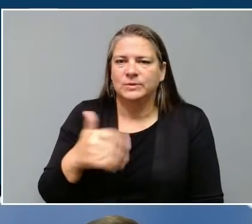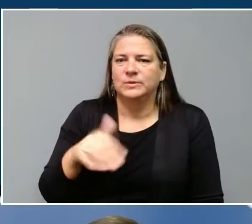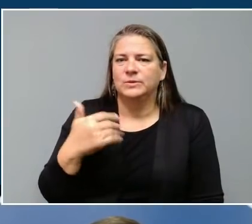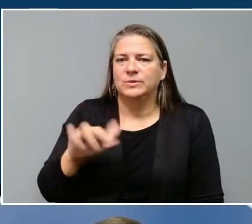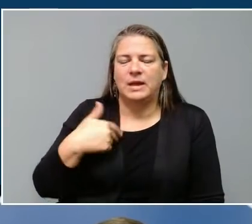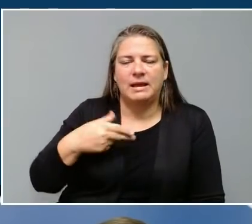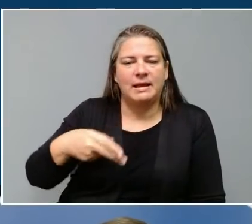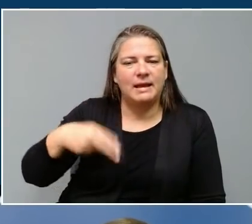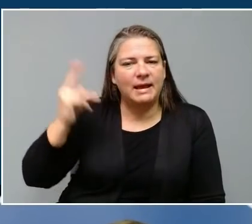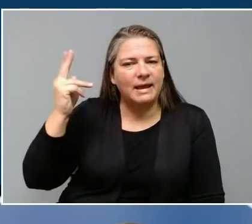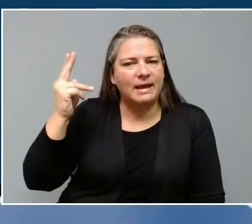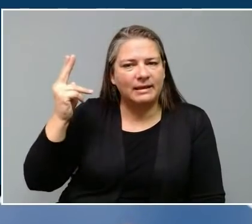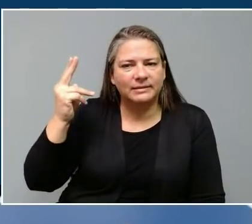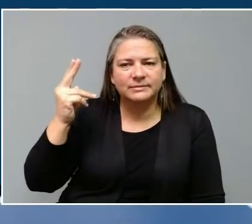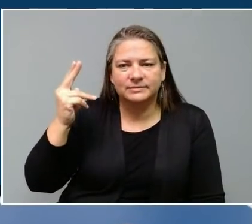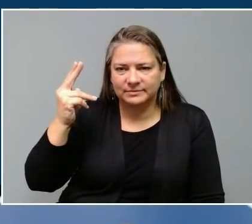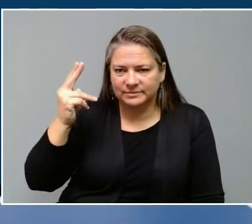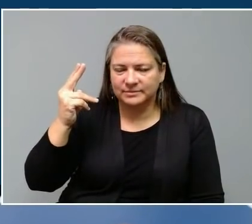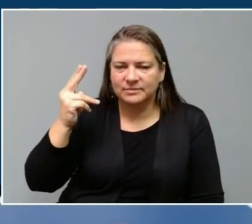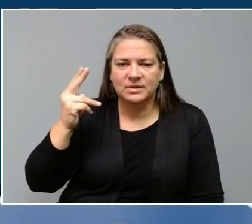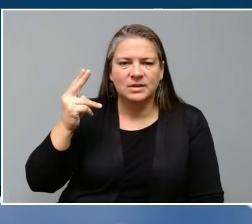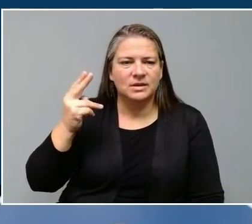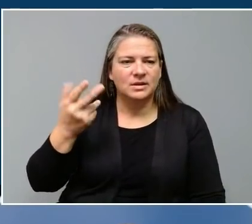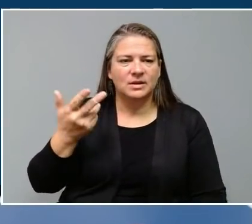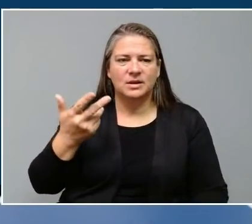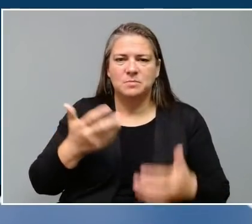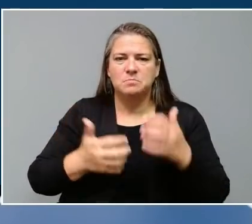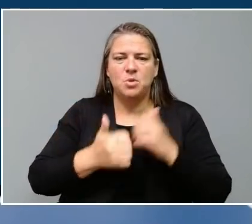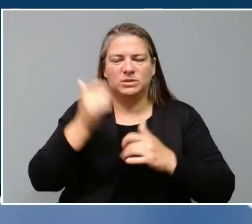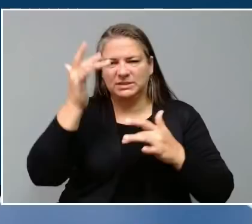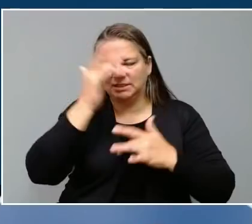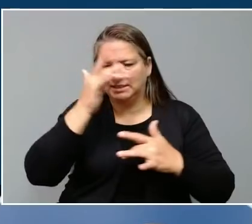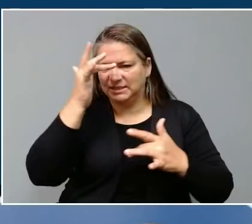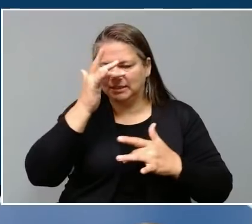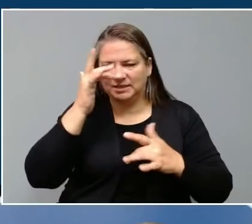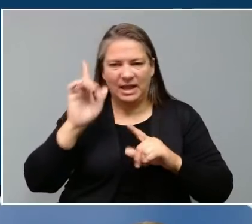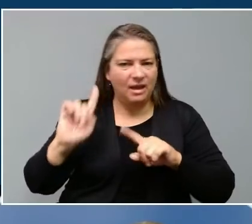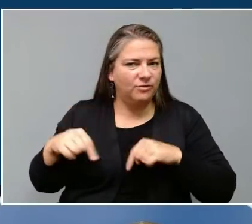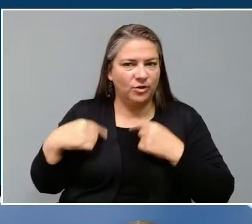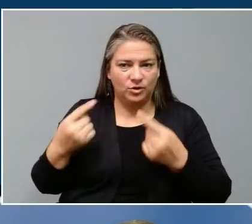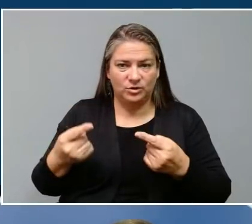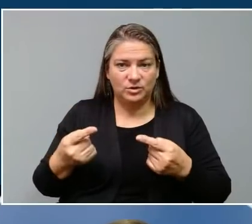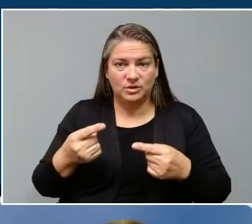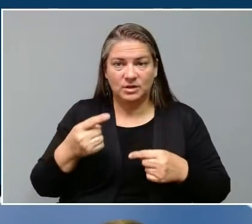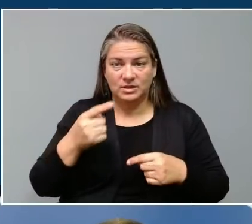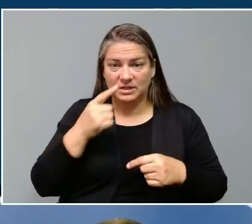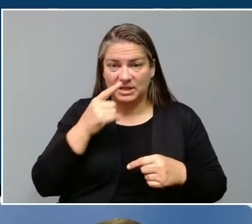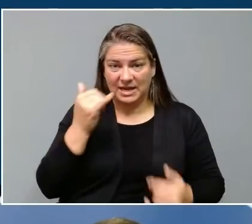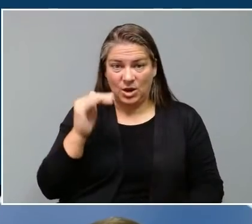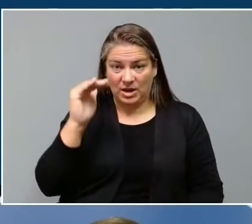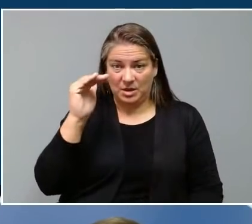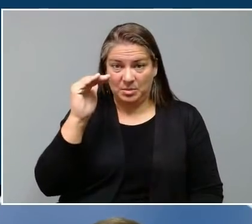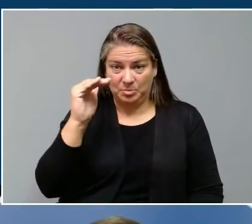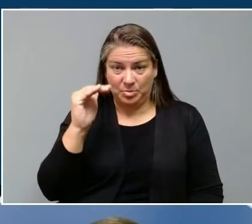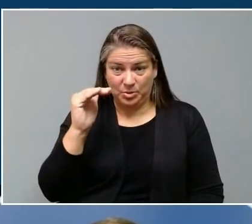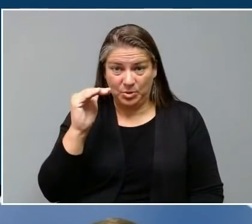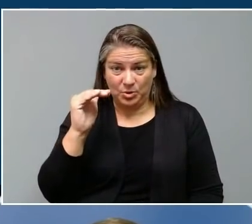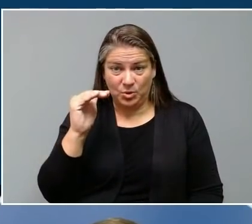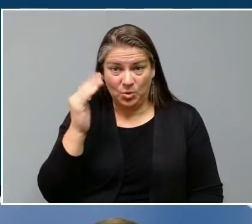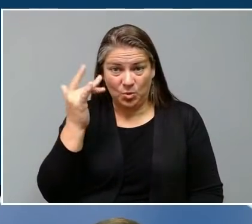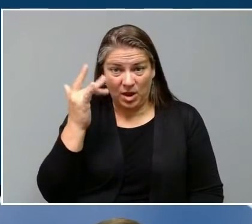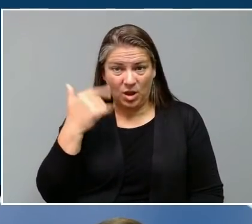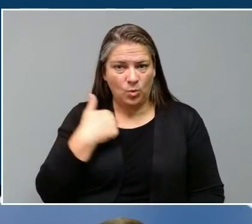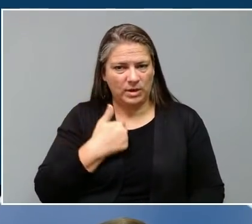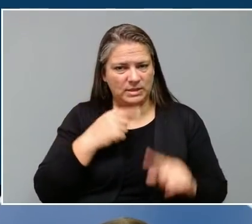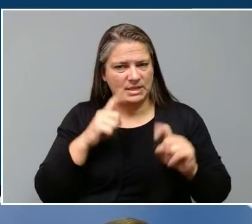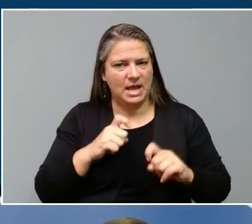the most disease at any time in this pandemic. One reason you see it inching down right now is we are testing significantly more.